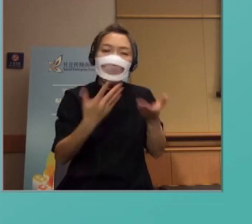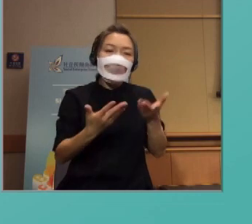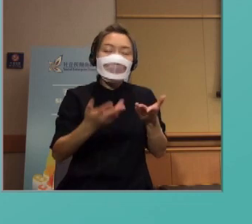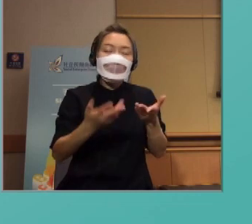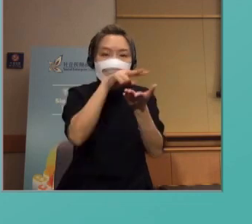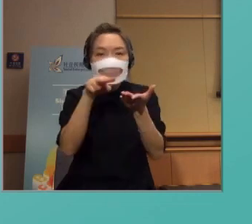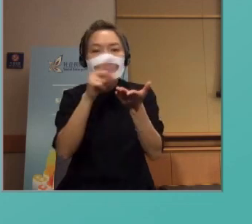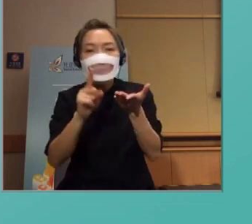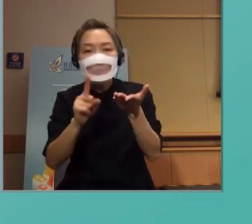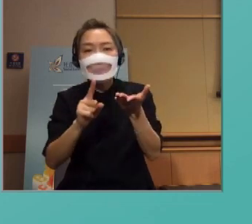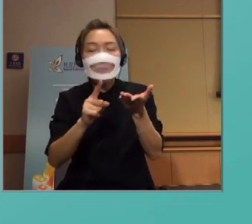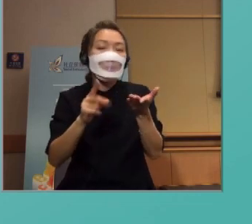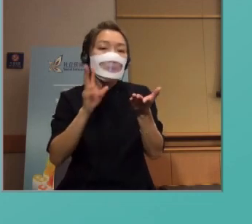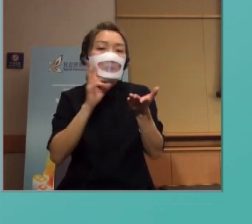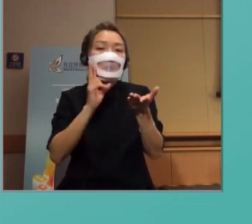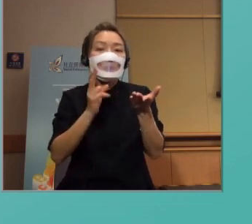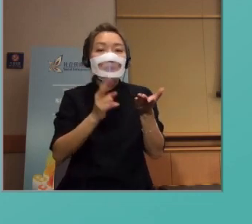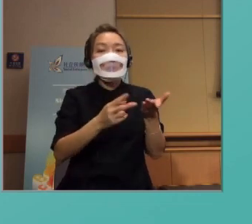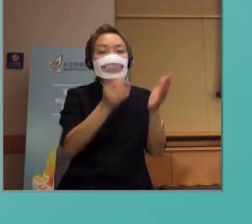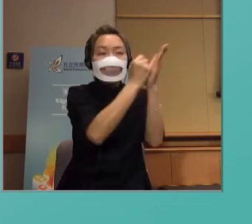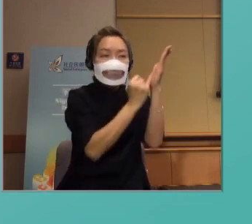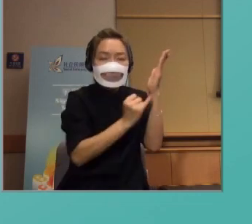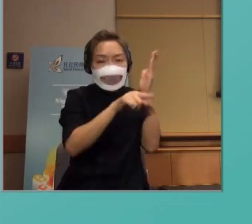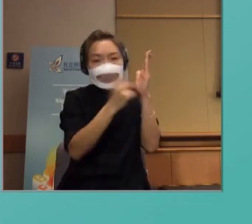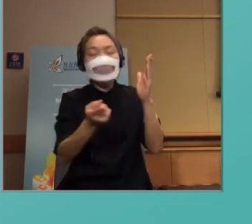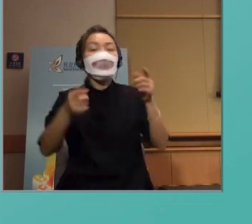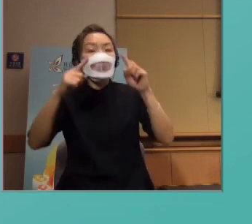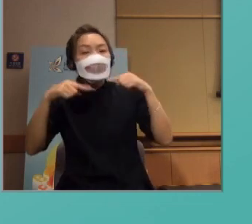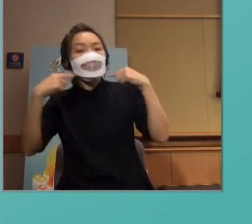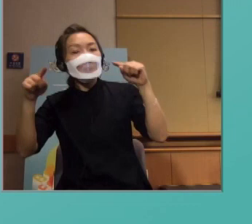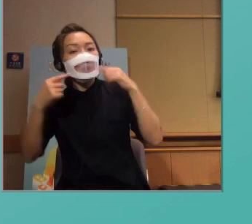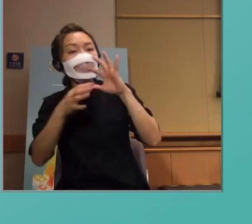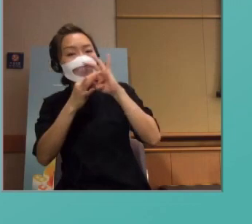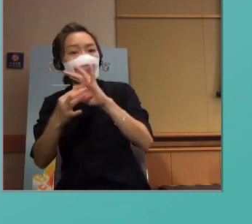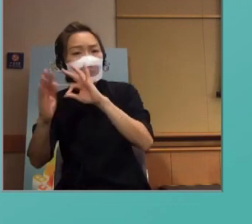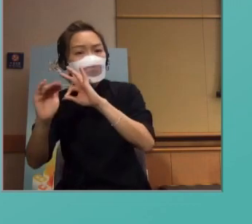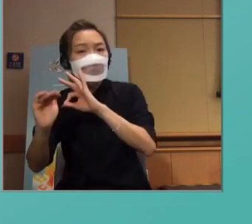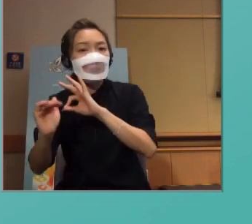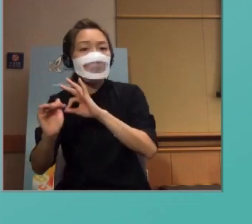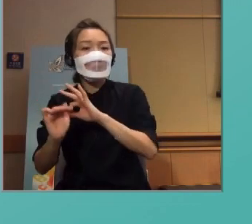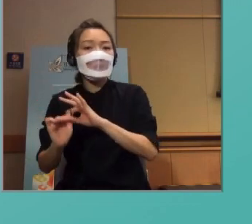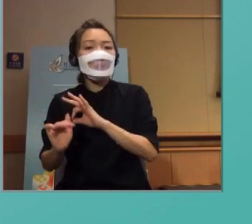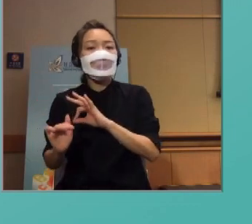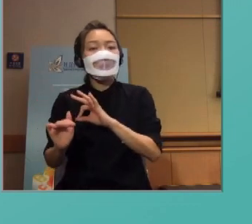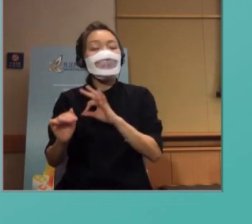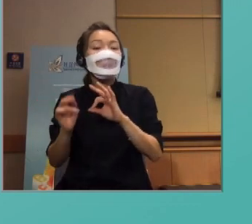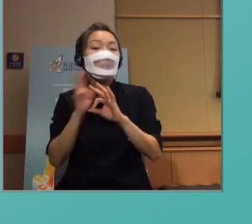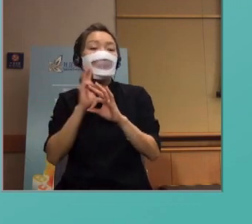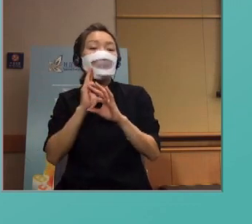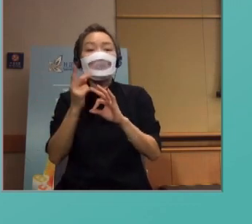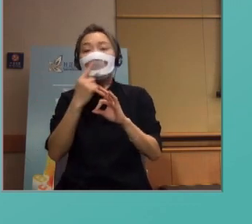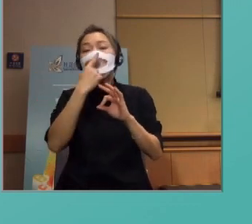be used for ensuring the authenticity of bicycles, wine, whiskey, books, and all kind of things, and